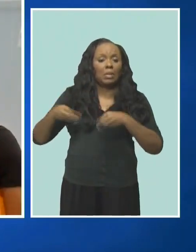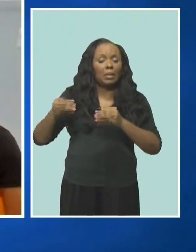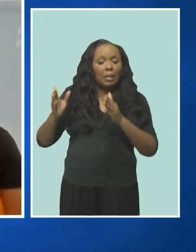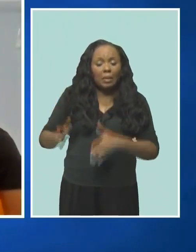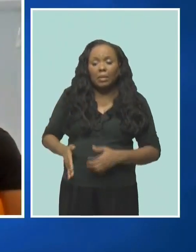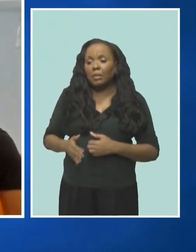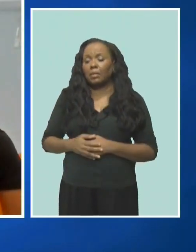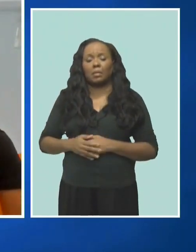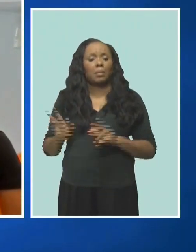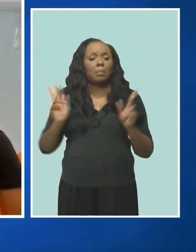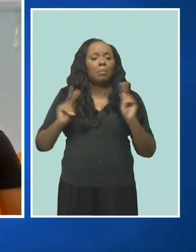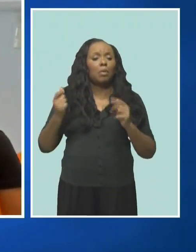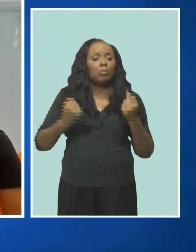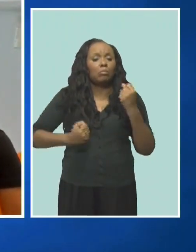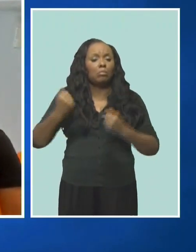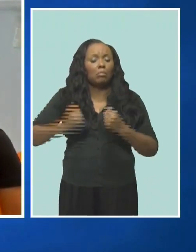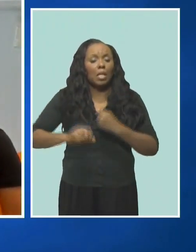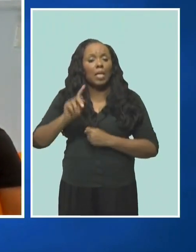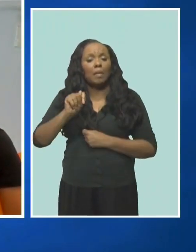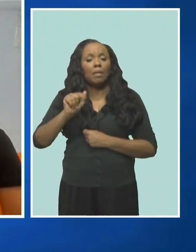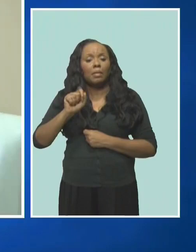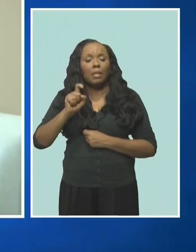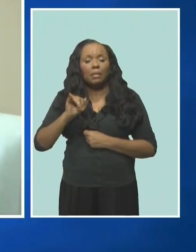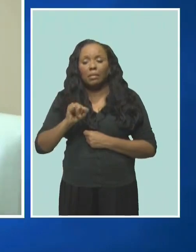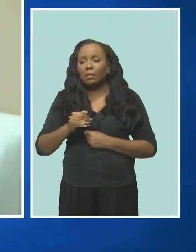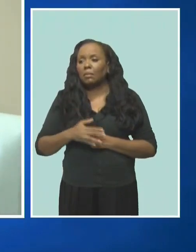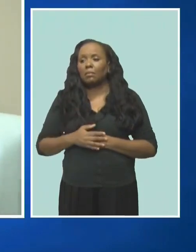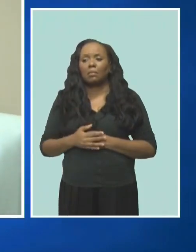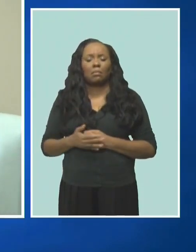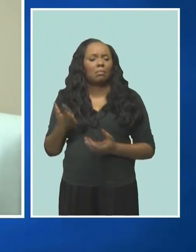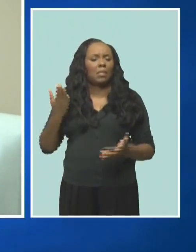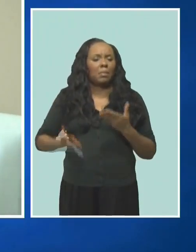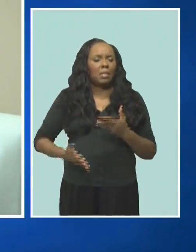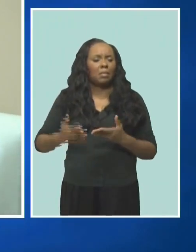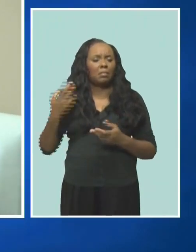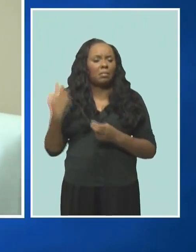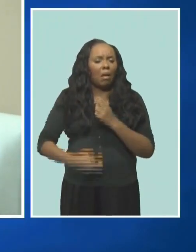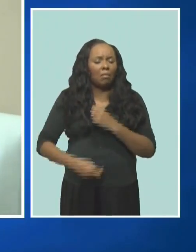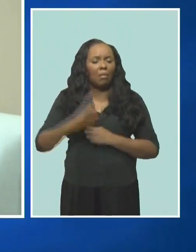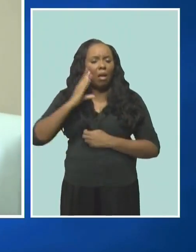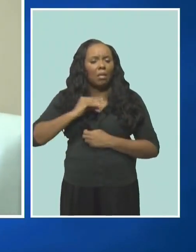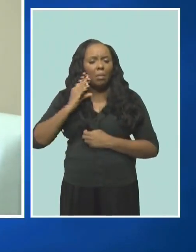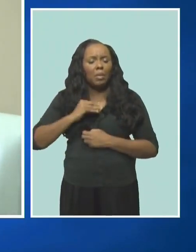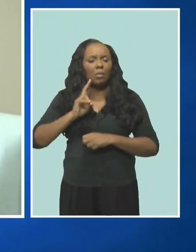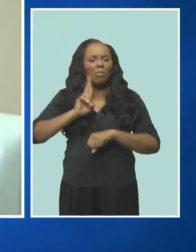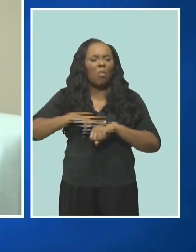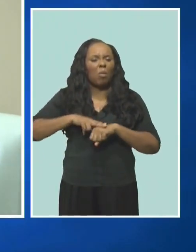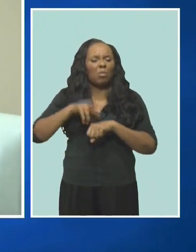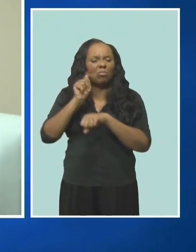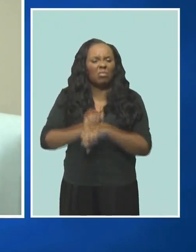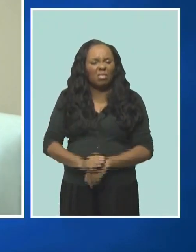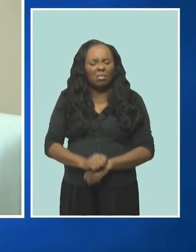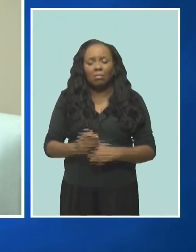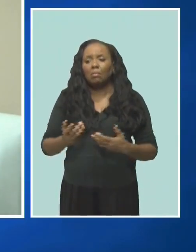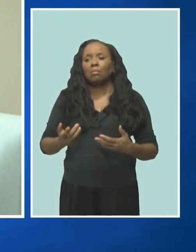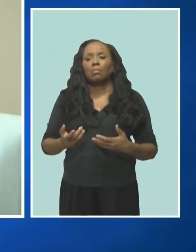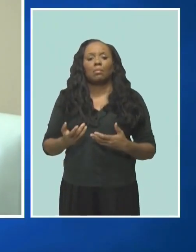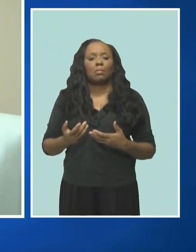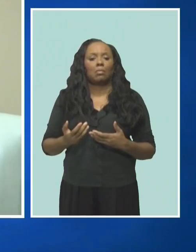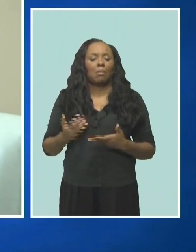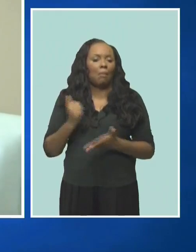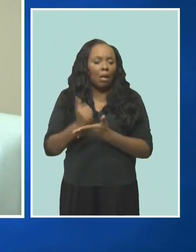may have challenges operating in the traditional financial space. They have now the opportunity to